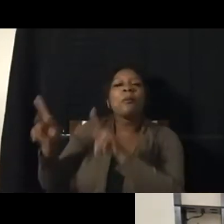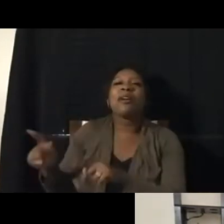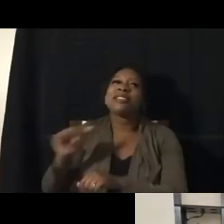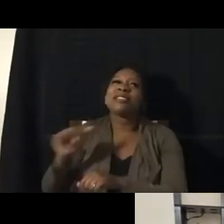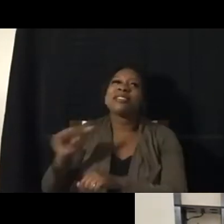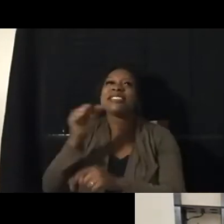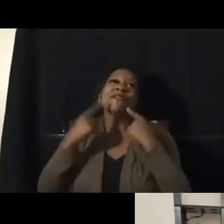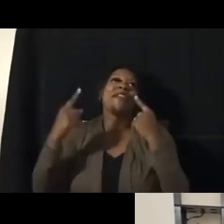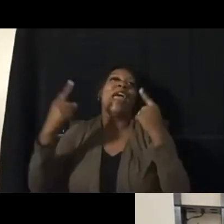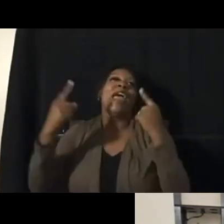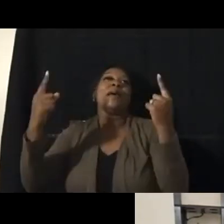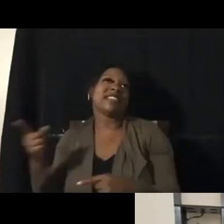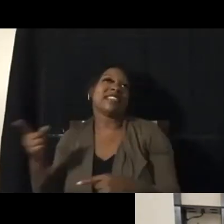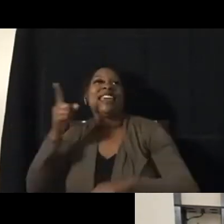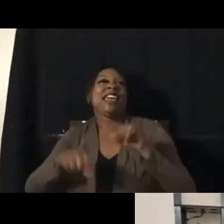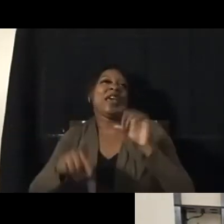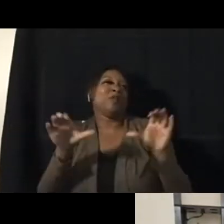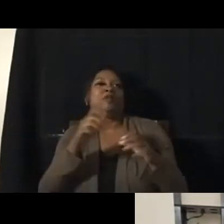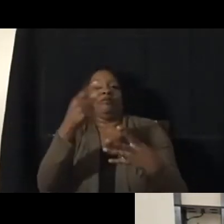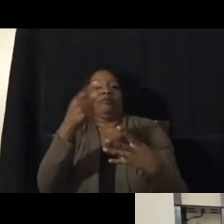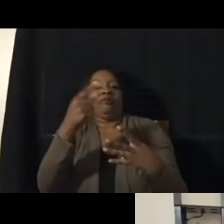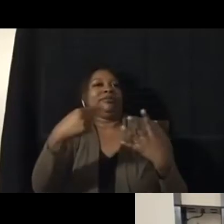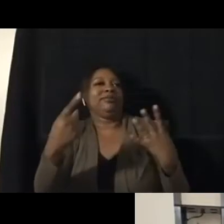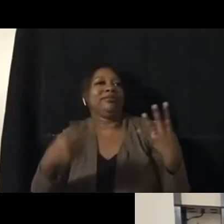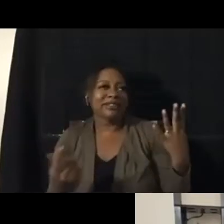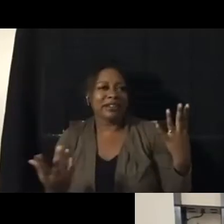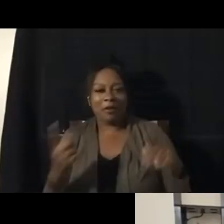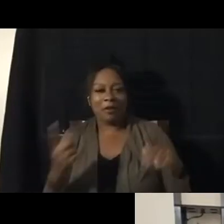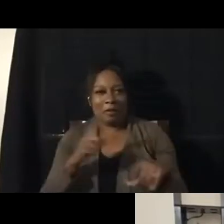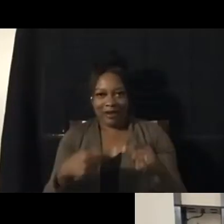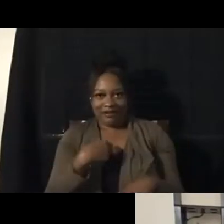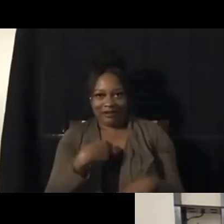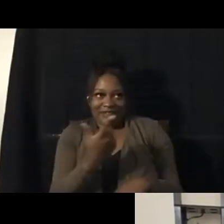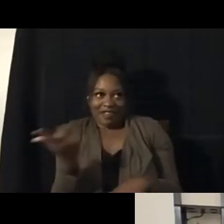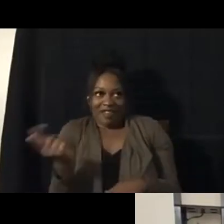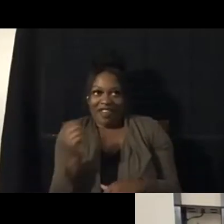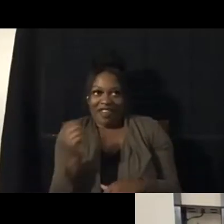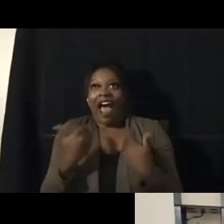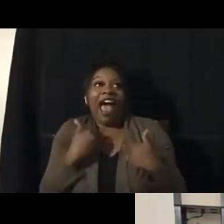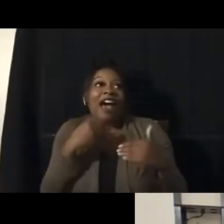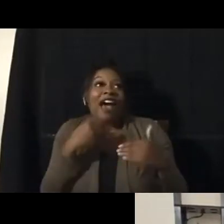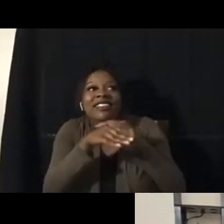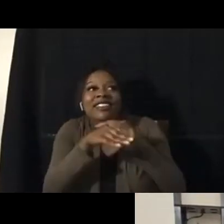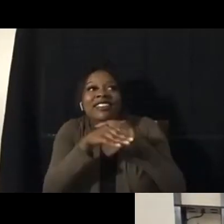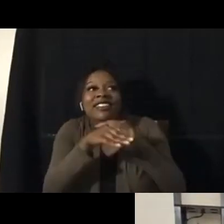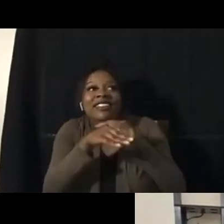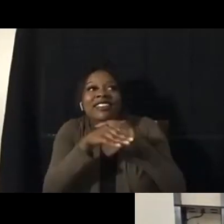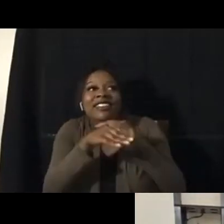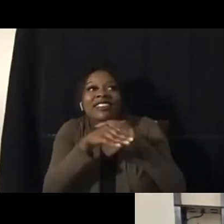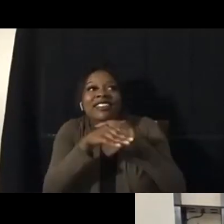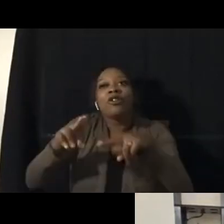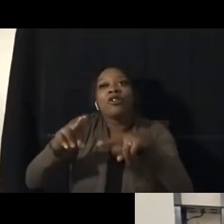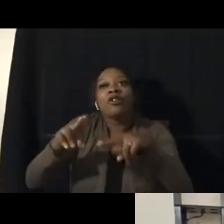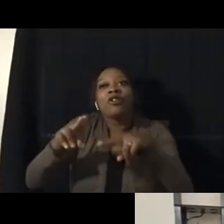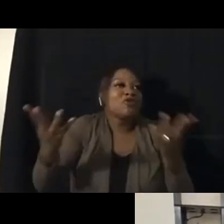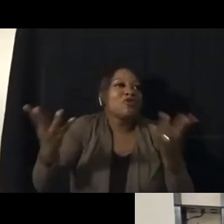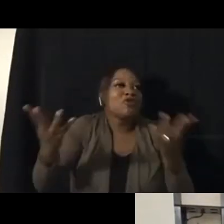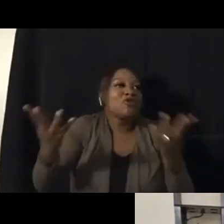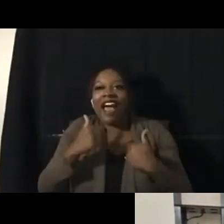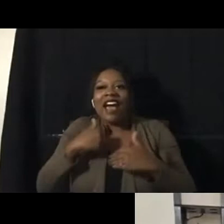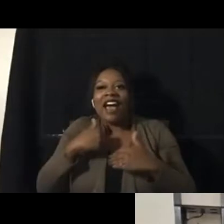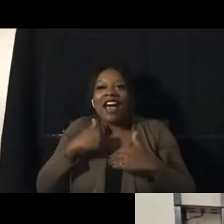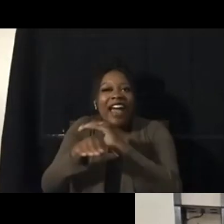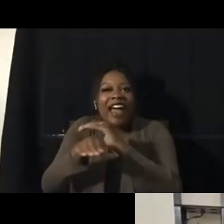Y, Z. And it's like, well, they don't have access to the training because of, you know, inaccessibility or just getting the shot,